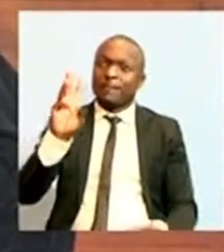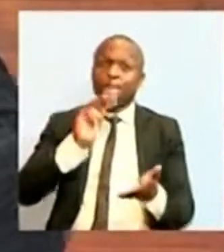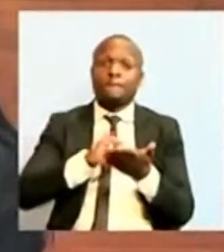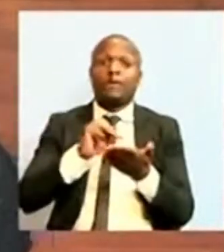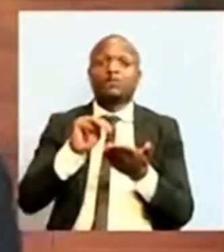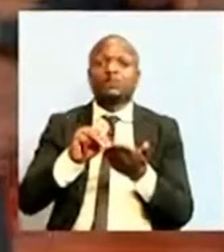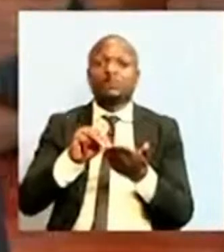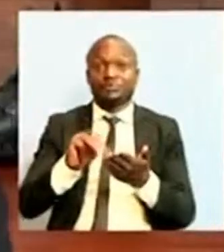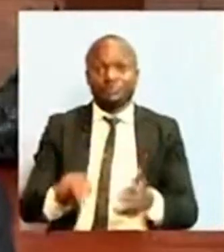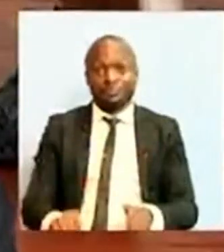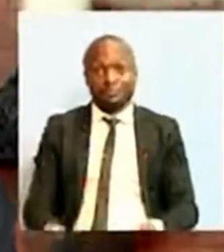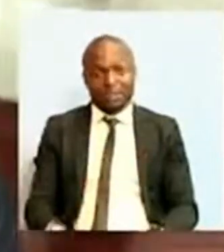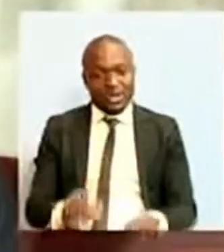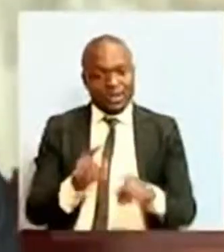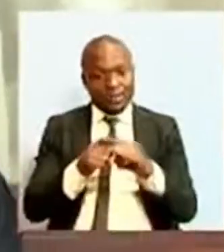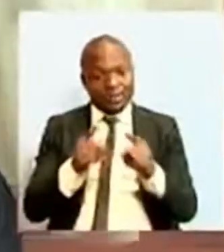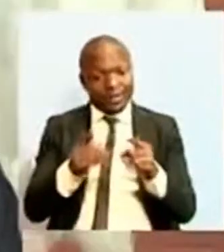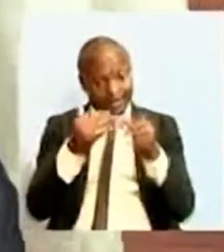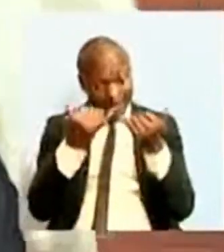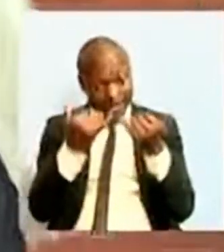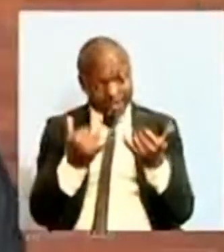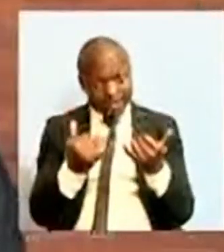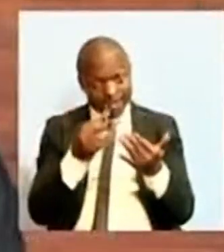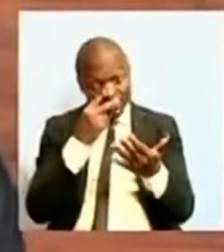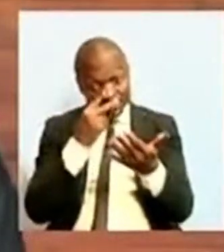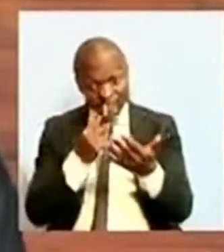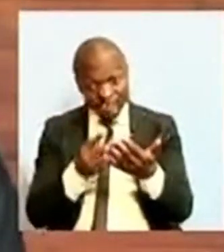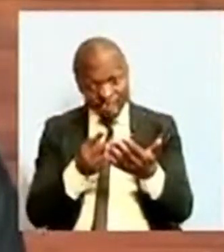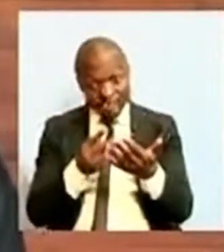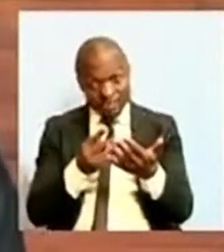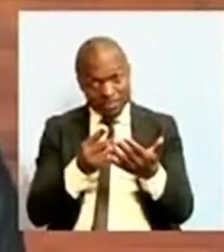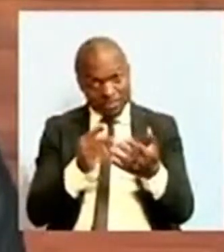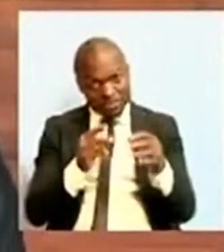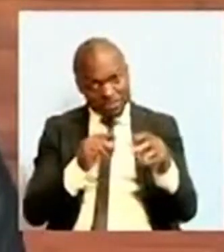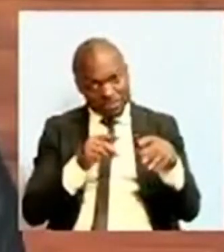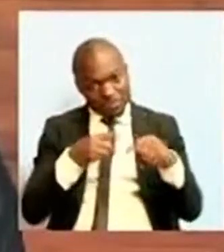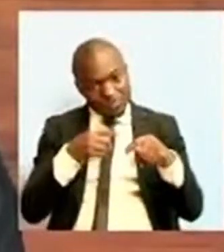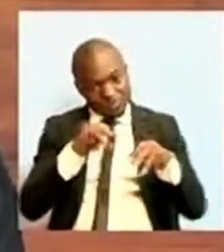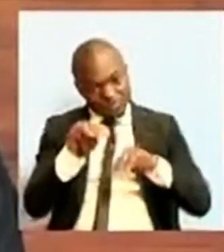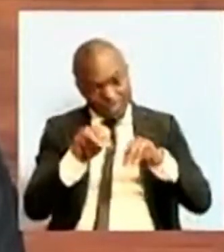million. Now I can see you have tried to settle